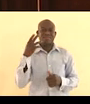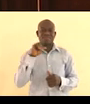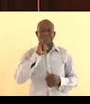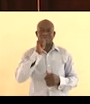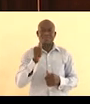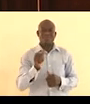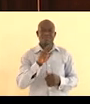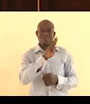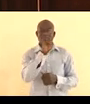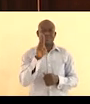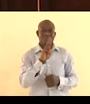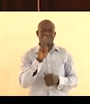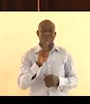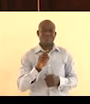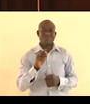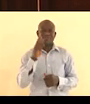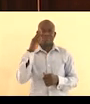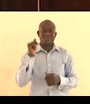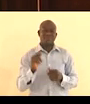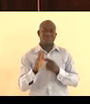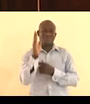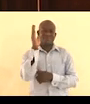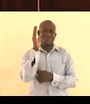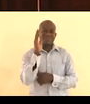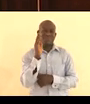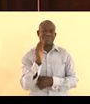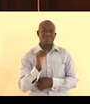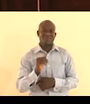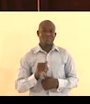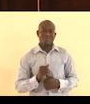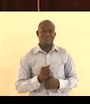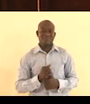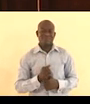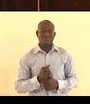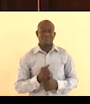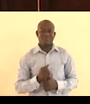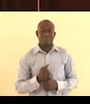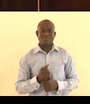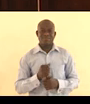they were not used by God.